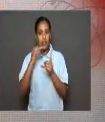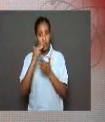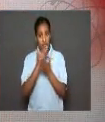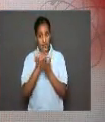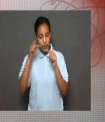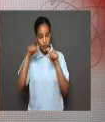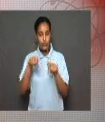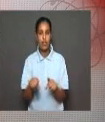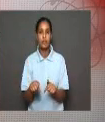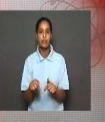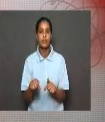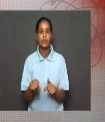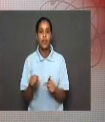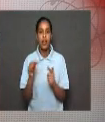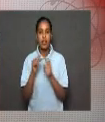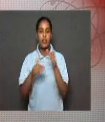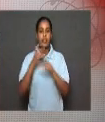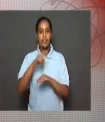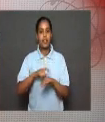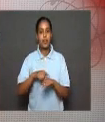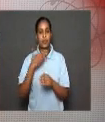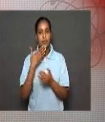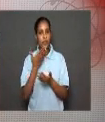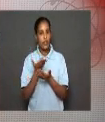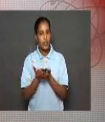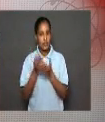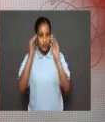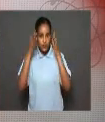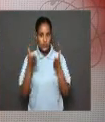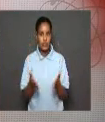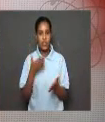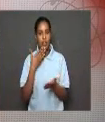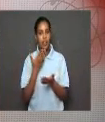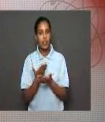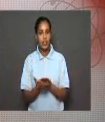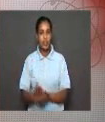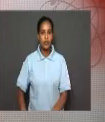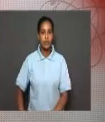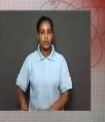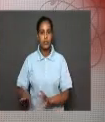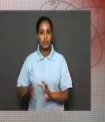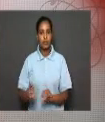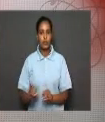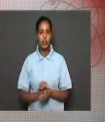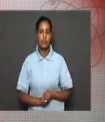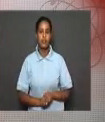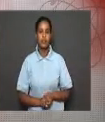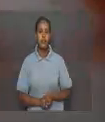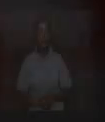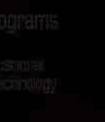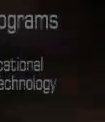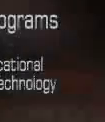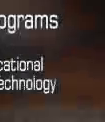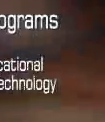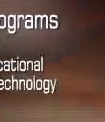for today. Until next time, thank you, teacher. Thank you, students.